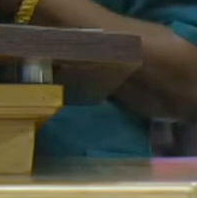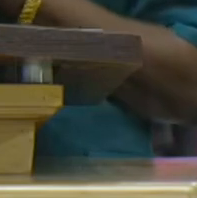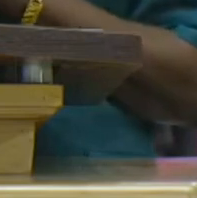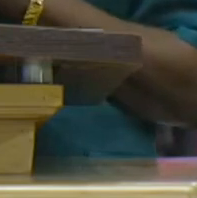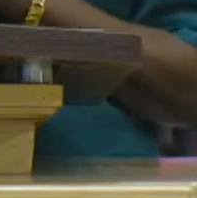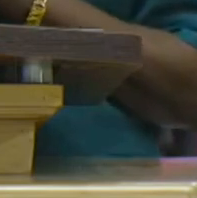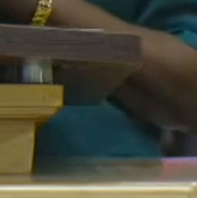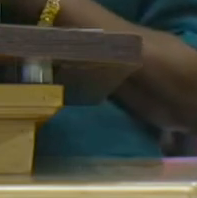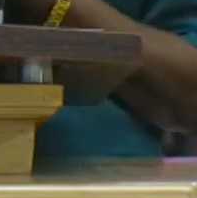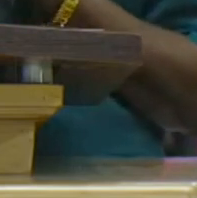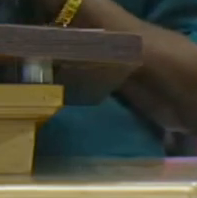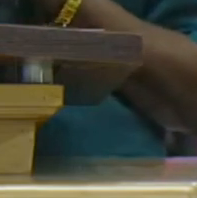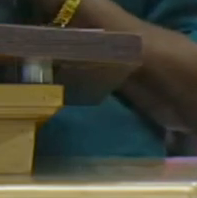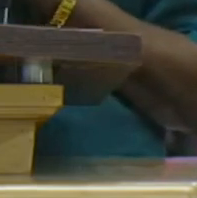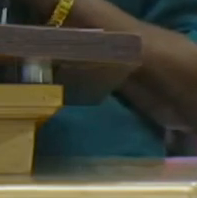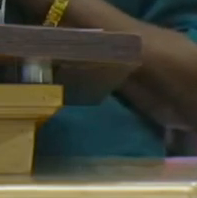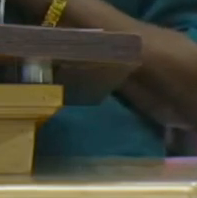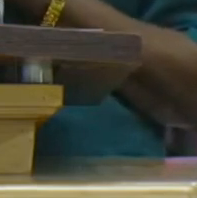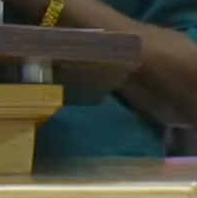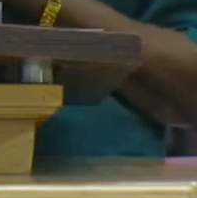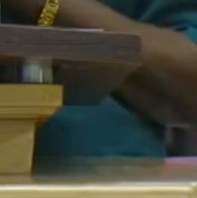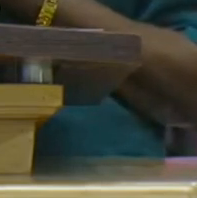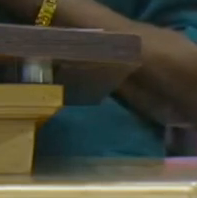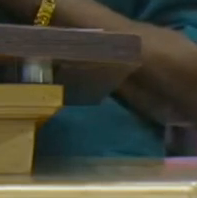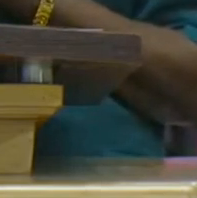anything I can do, ohun ko ti mo ba le se,